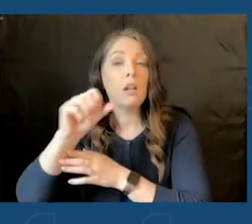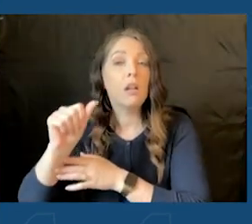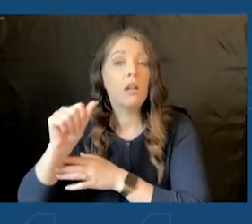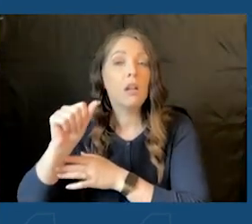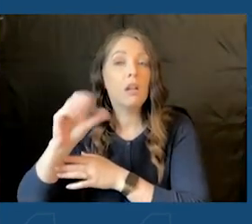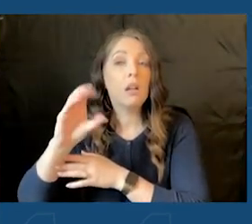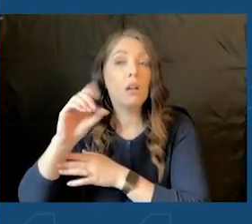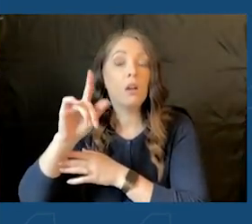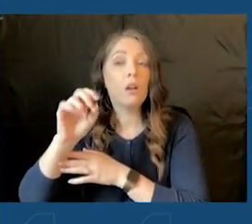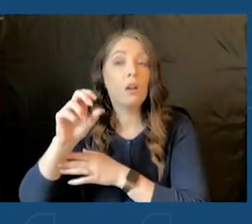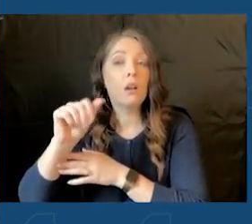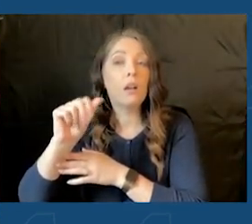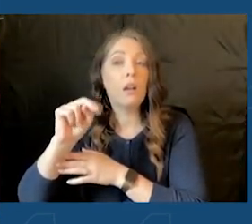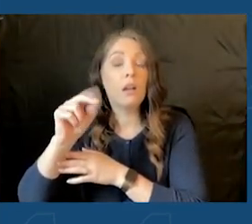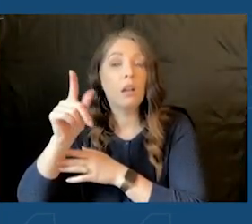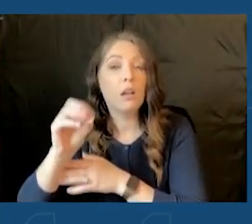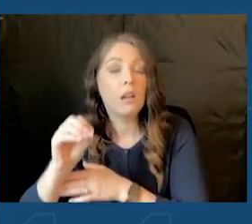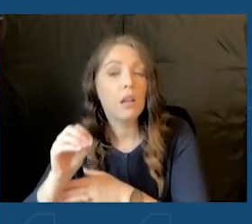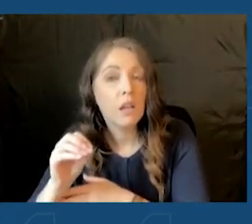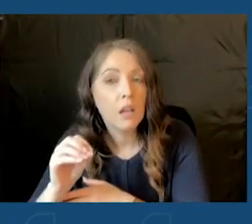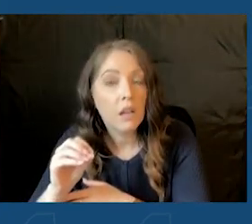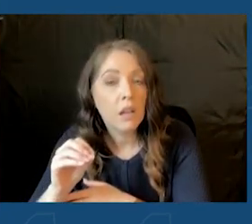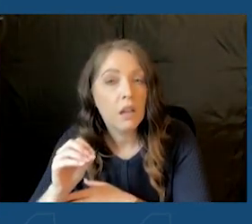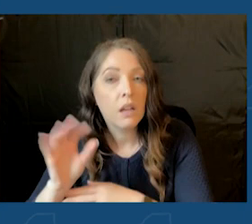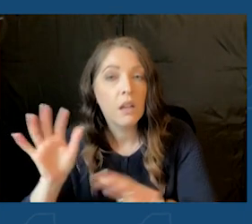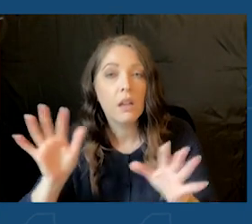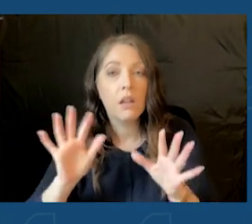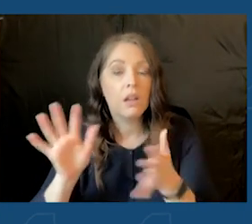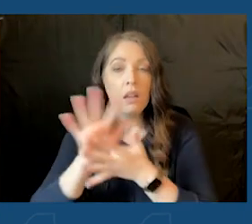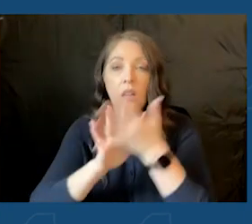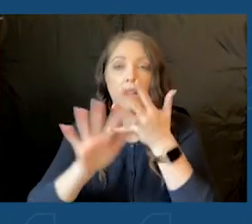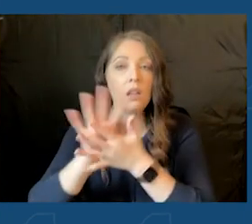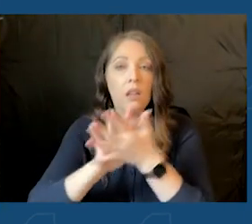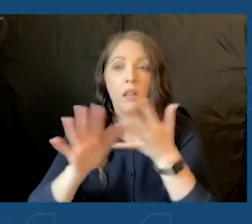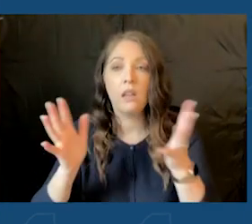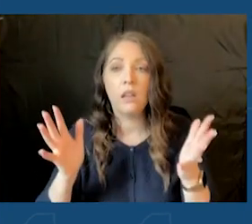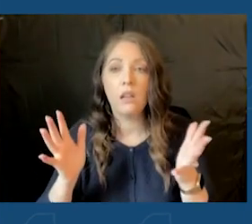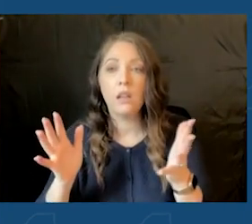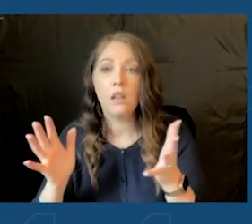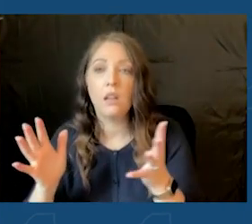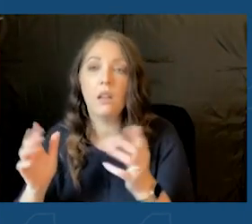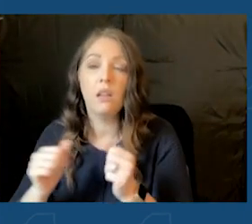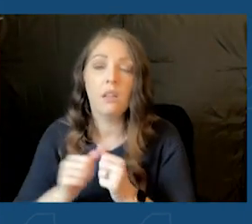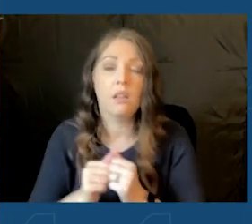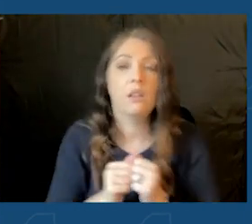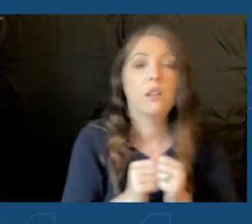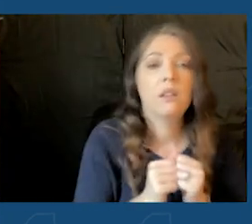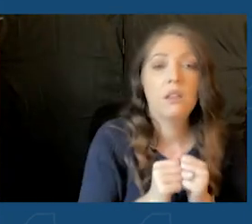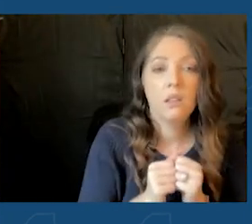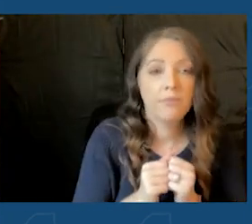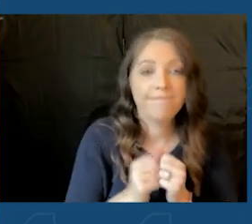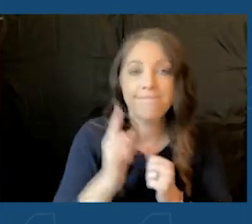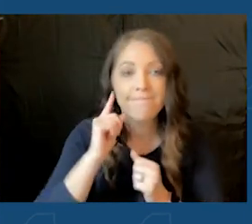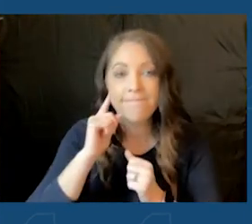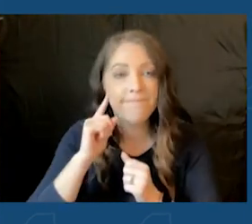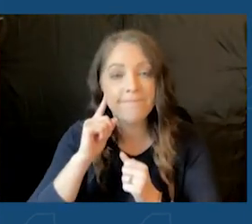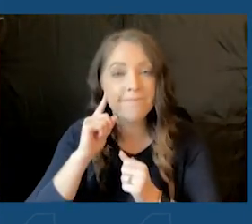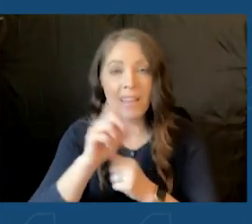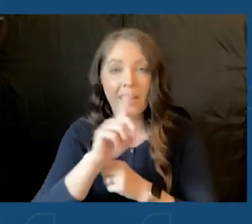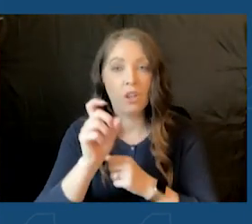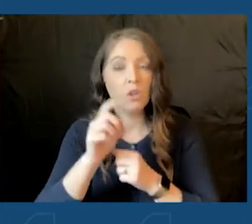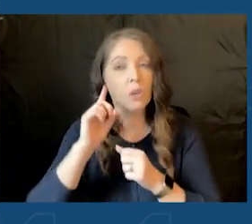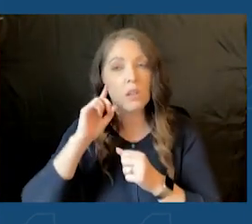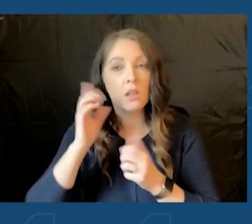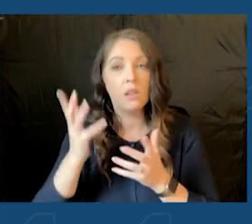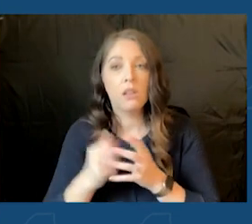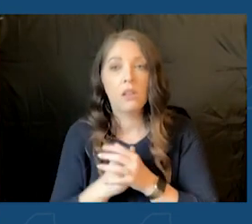is actually off, it's off topic. No, Oh, on we're- topic first, what have you All got? right, the LIRR for Kings Park, that'll be after. Okay, Carolyn, go Go, ahead.